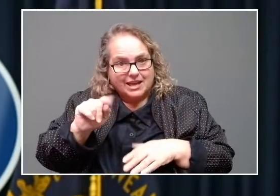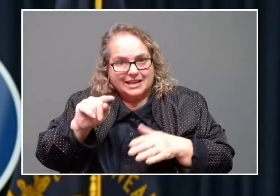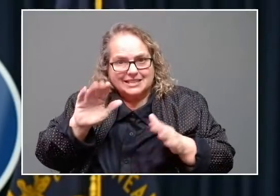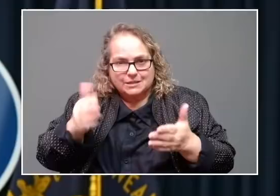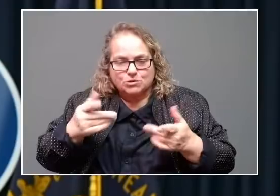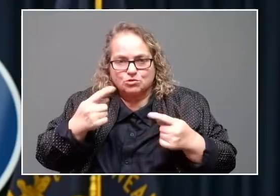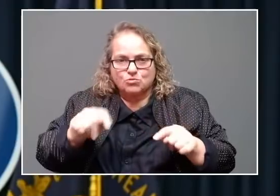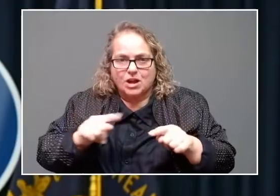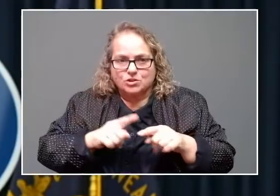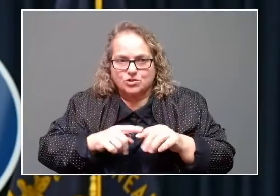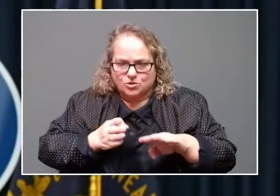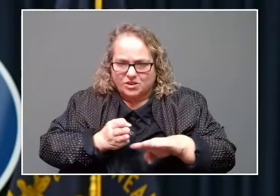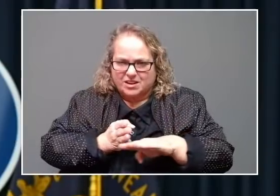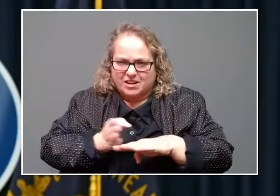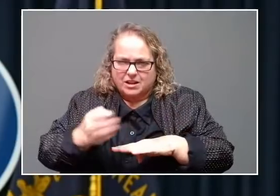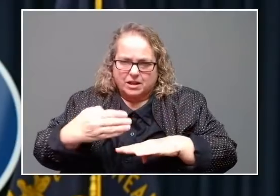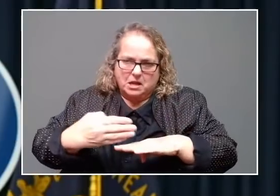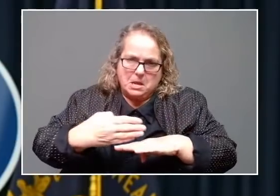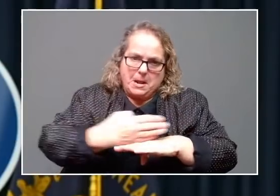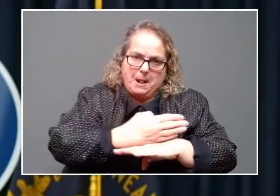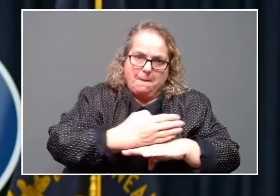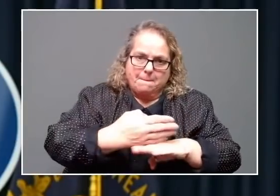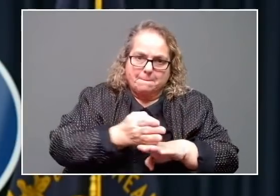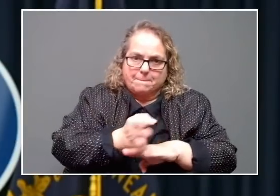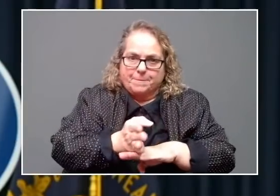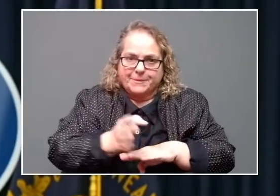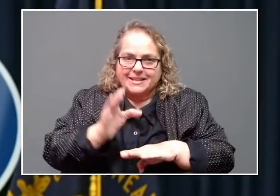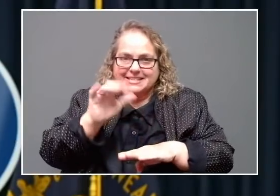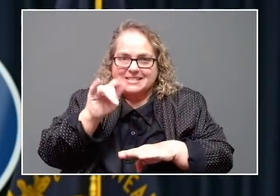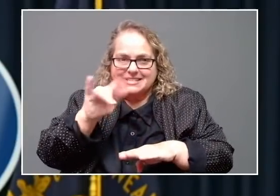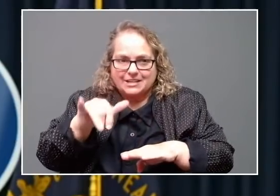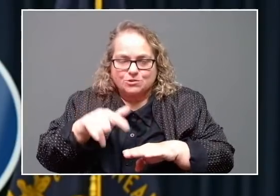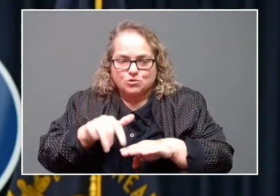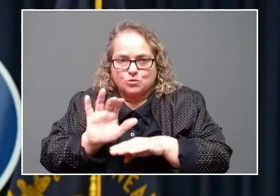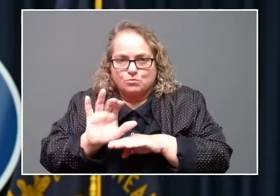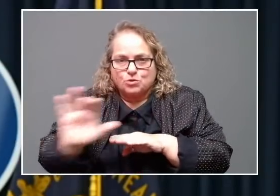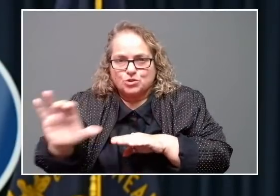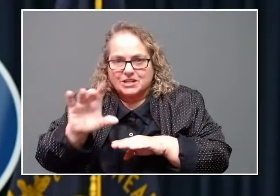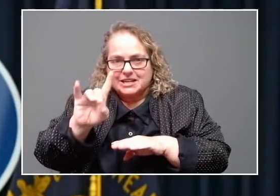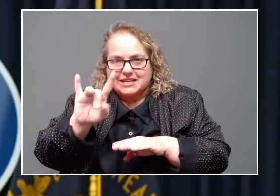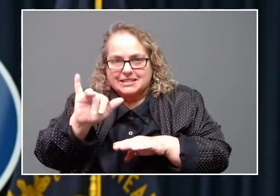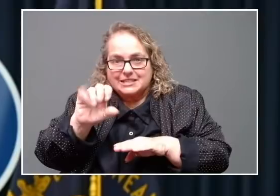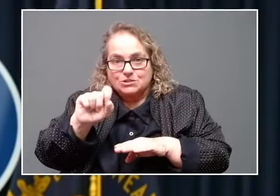in ways that either push districts out